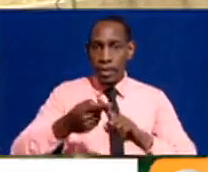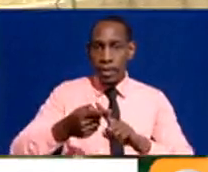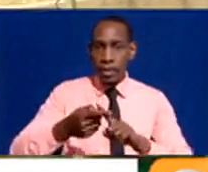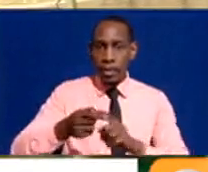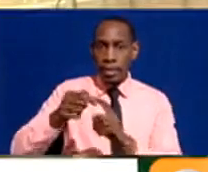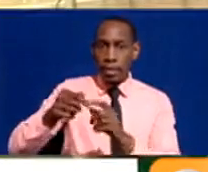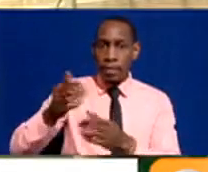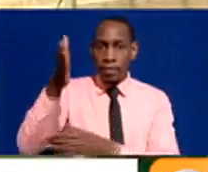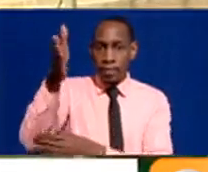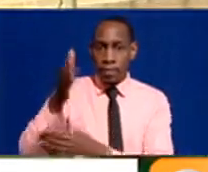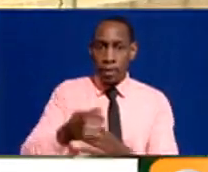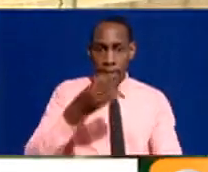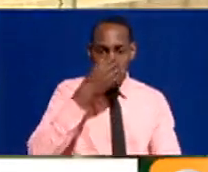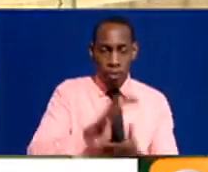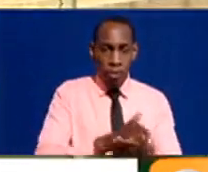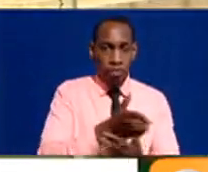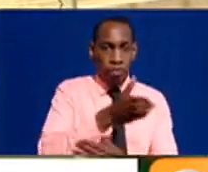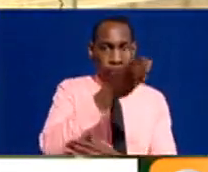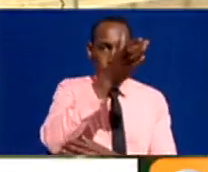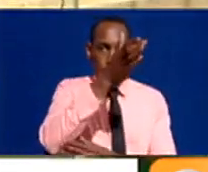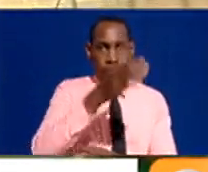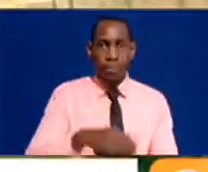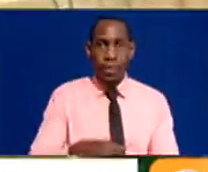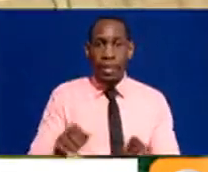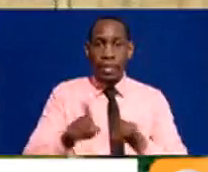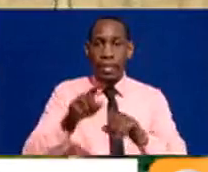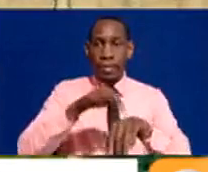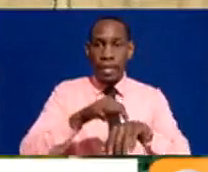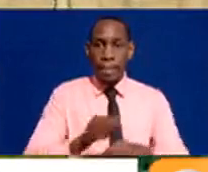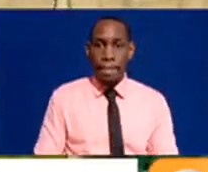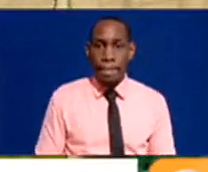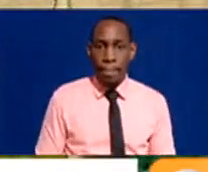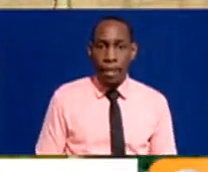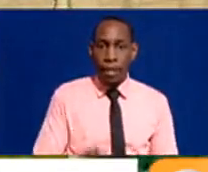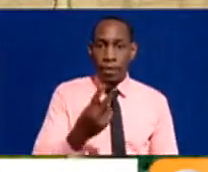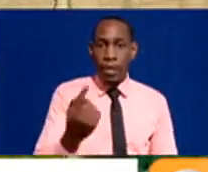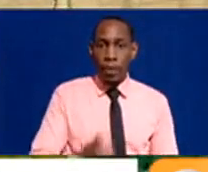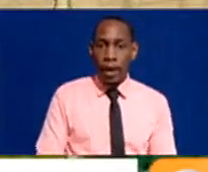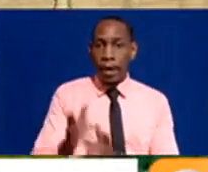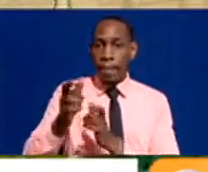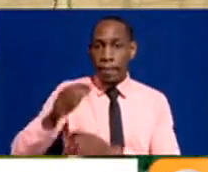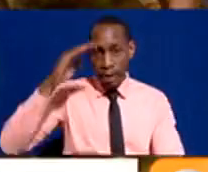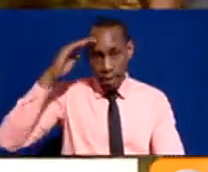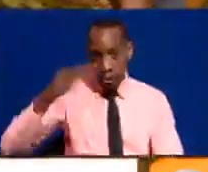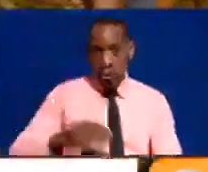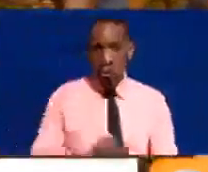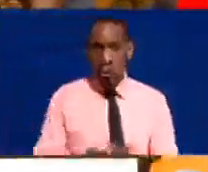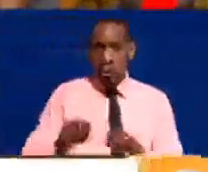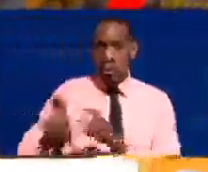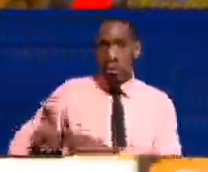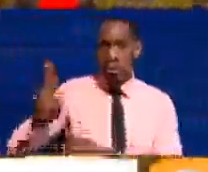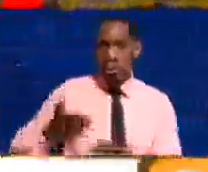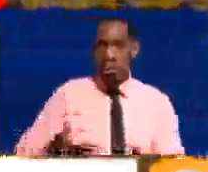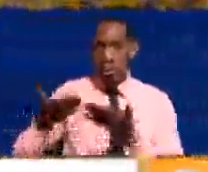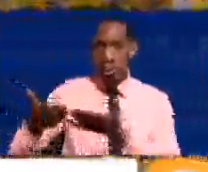lowered and Ruto's will be hoisted simultaneously. A 21-gun salute, and Uhuru will be